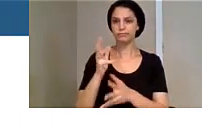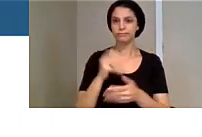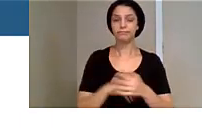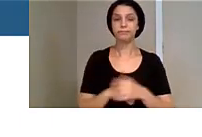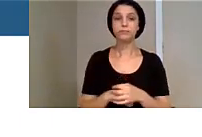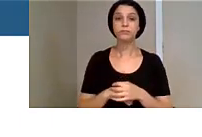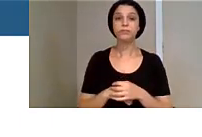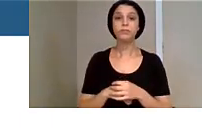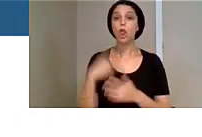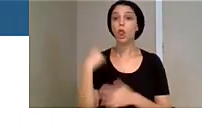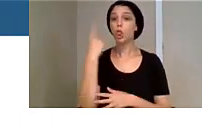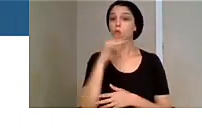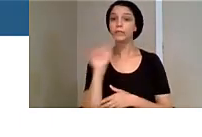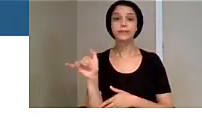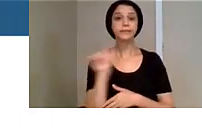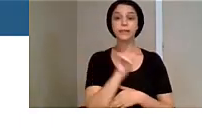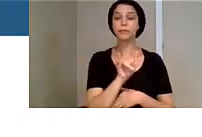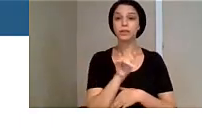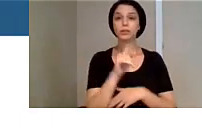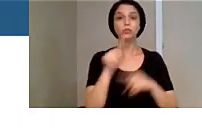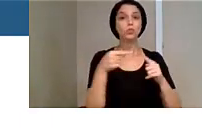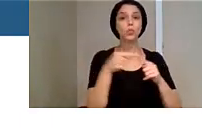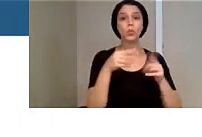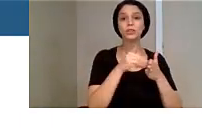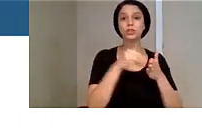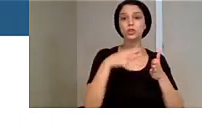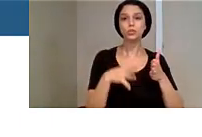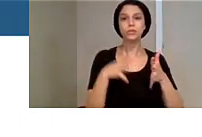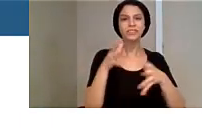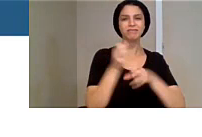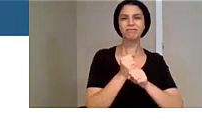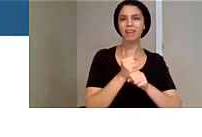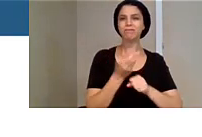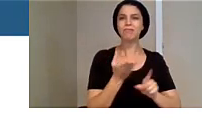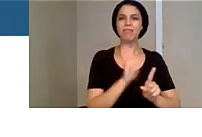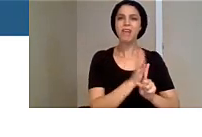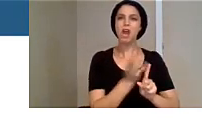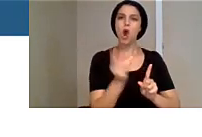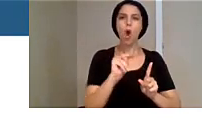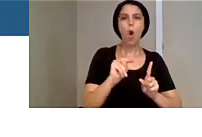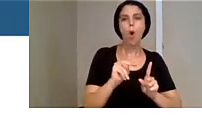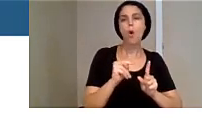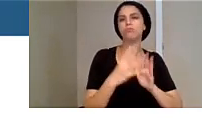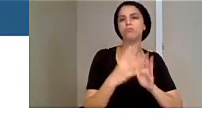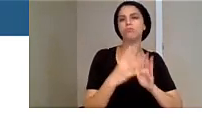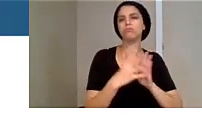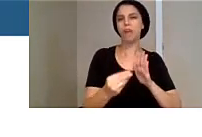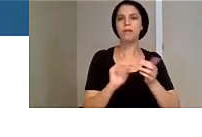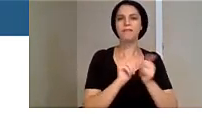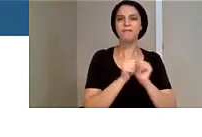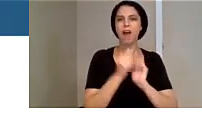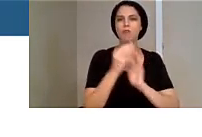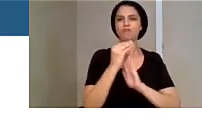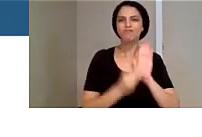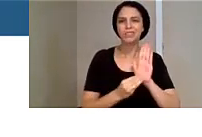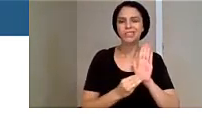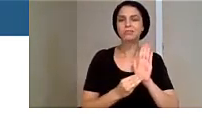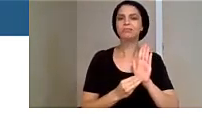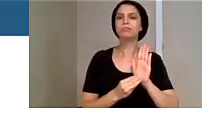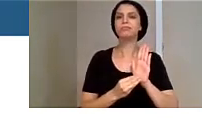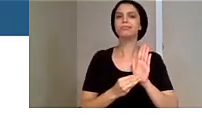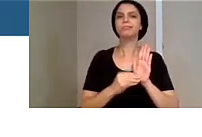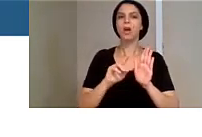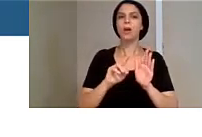a student gets this sort of assignment, it's their own copy of it. And the way that they're completing it, it only is going to contain